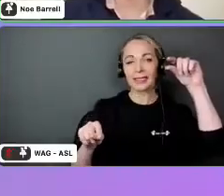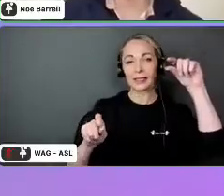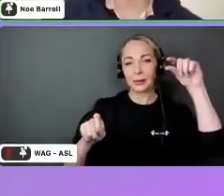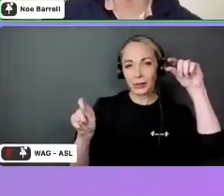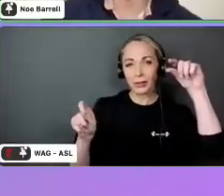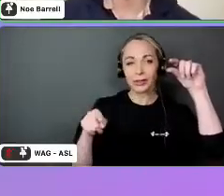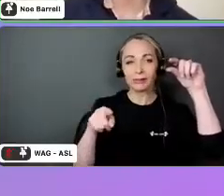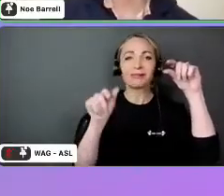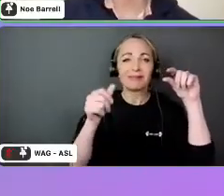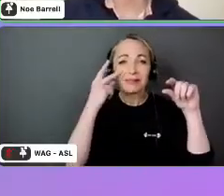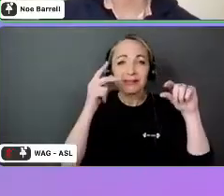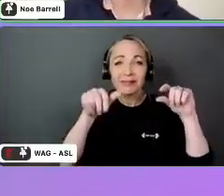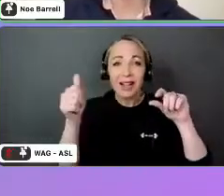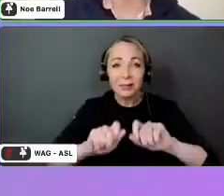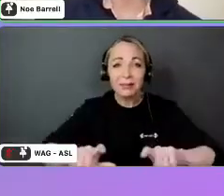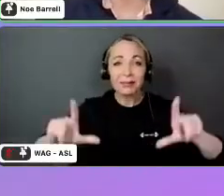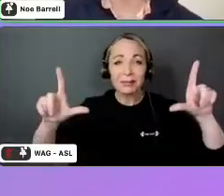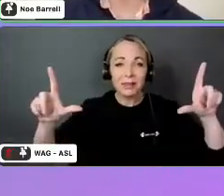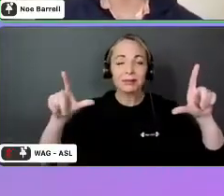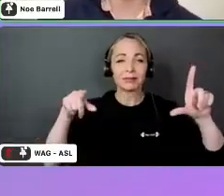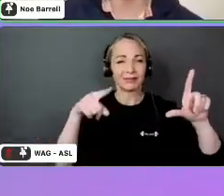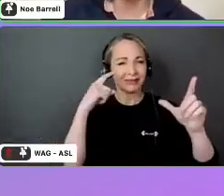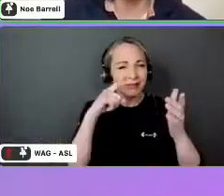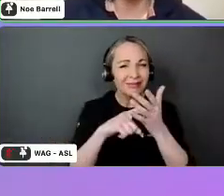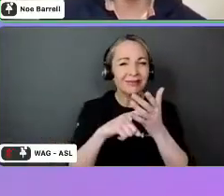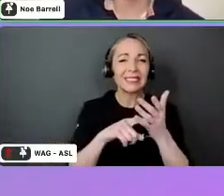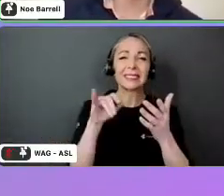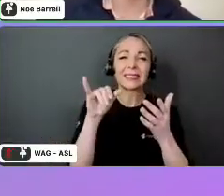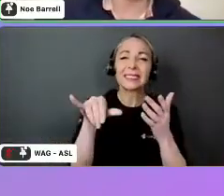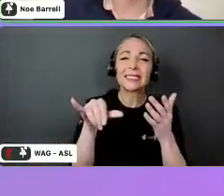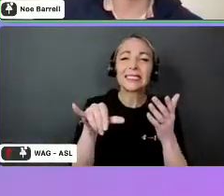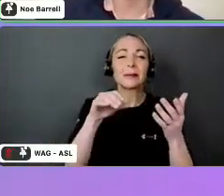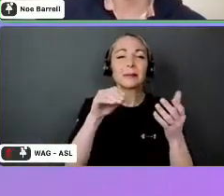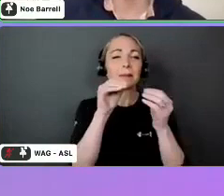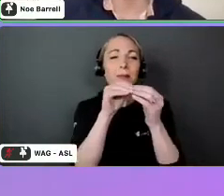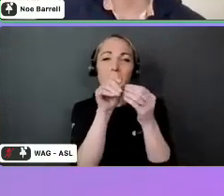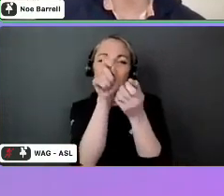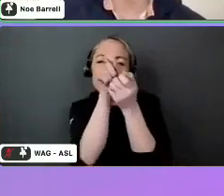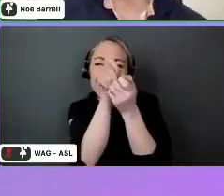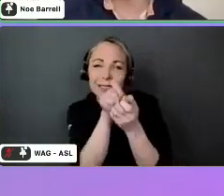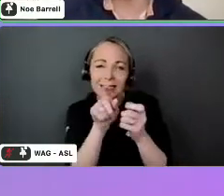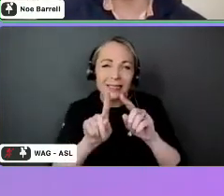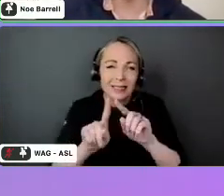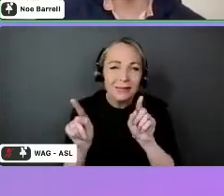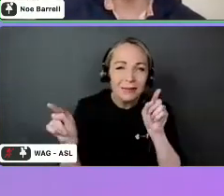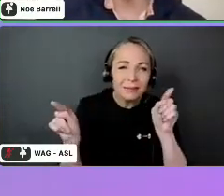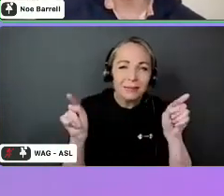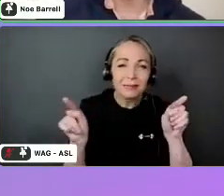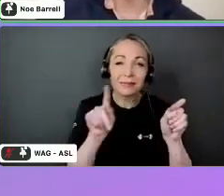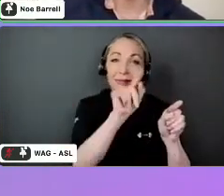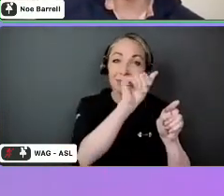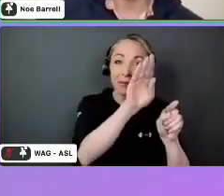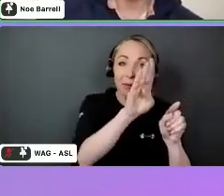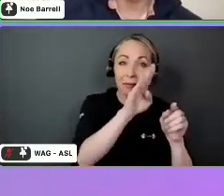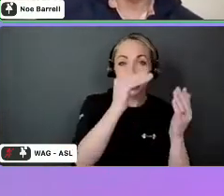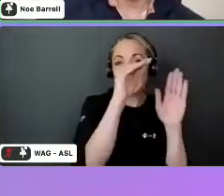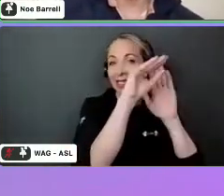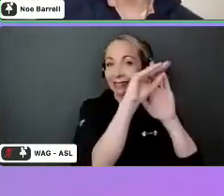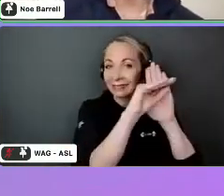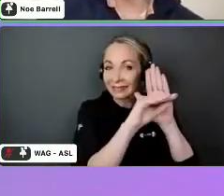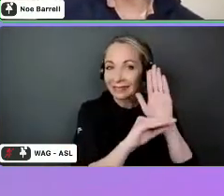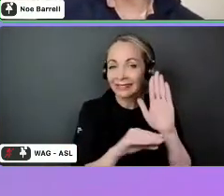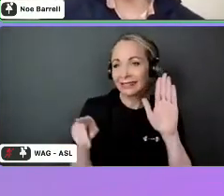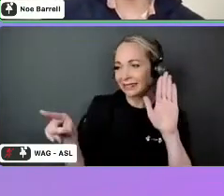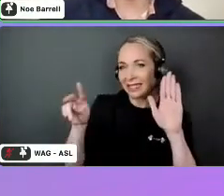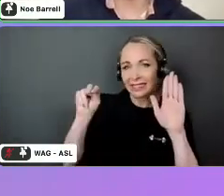page like this and identify kind of a nuanced difference between a tab list and a navigation menu. And